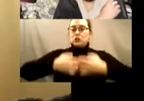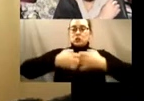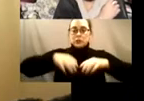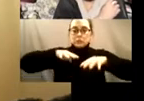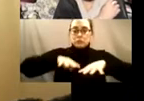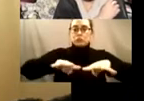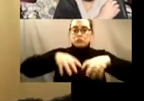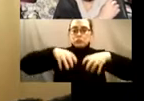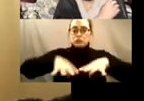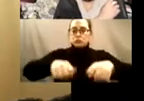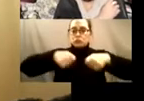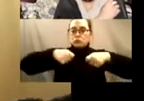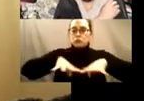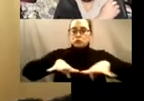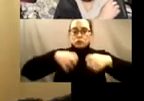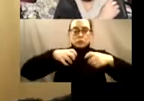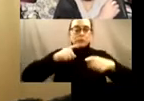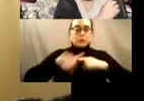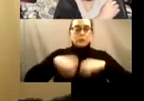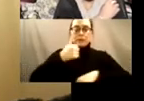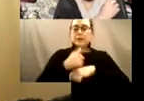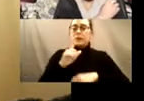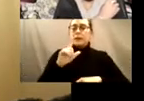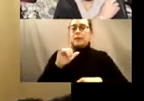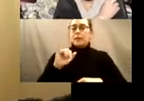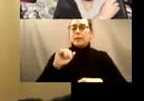house, or setting up the loom rather, not weaving.